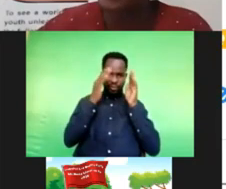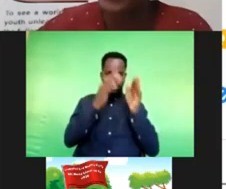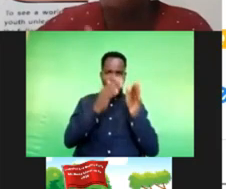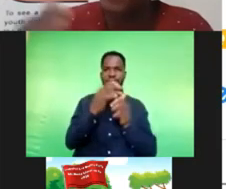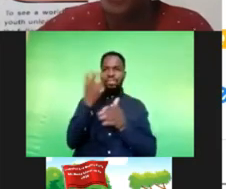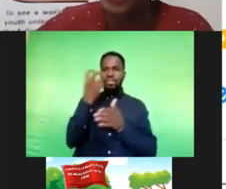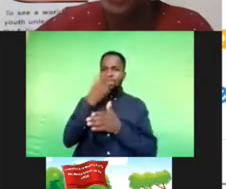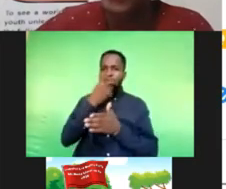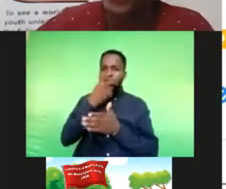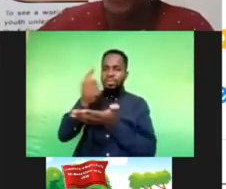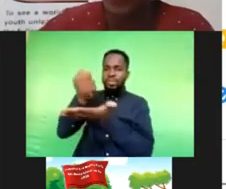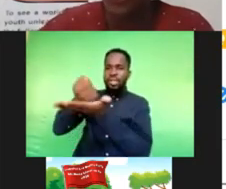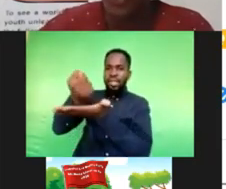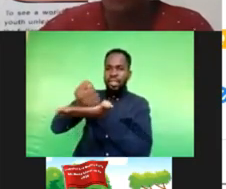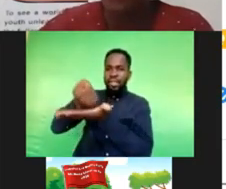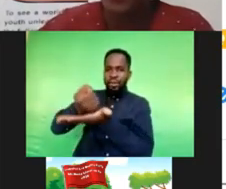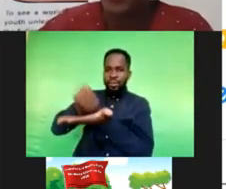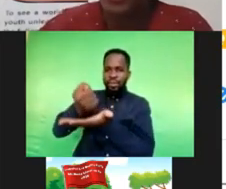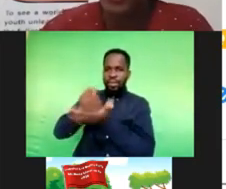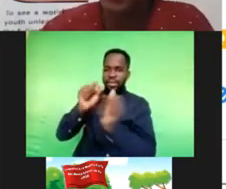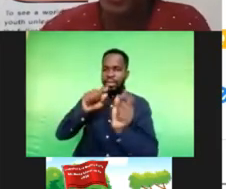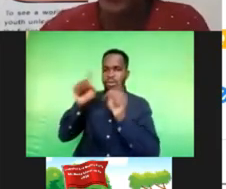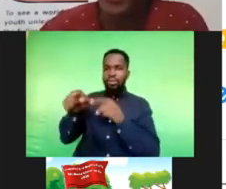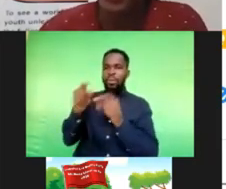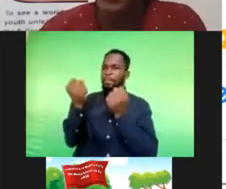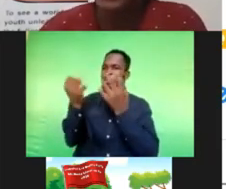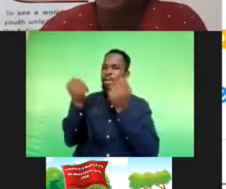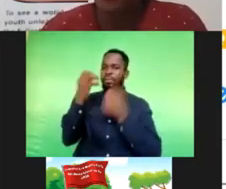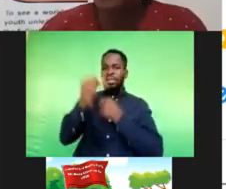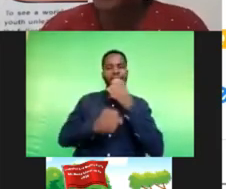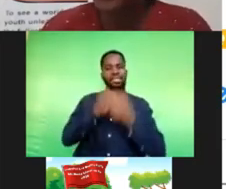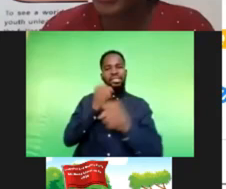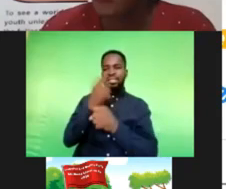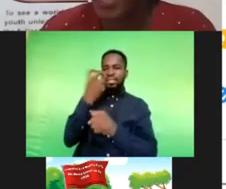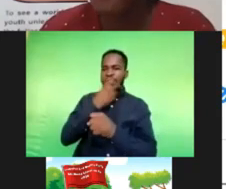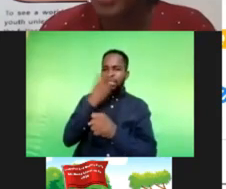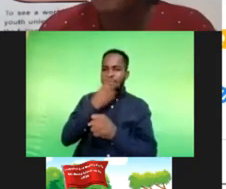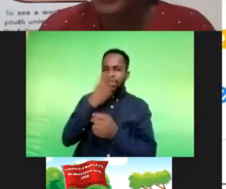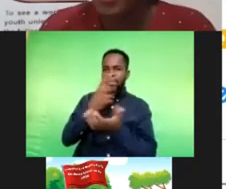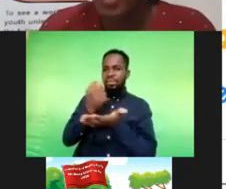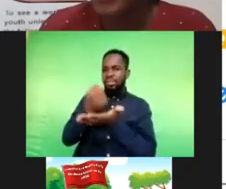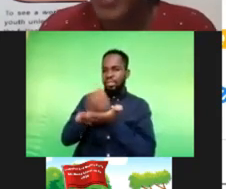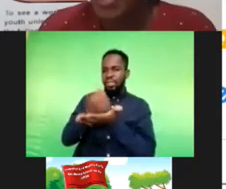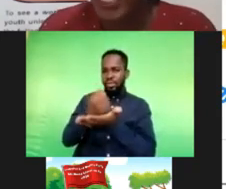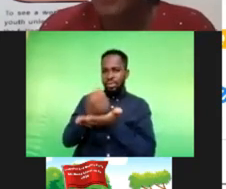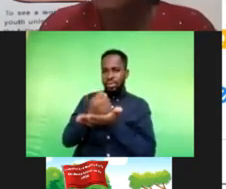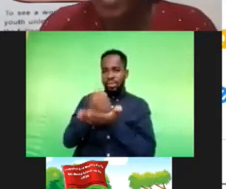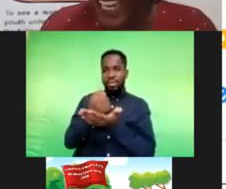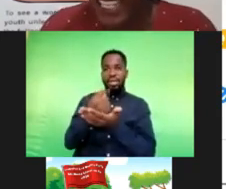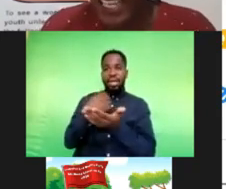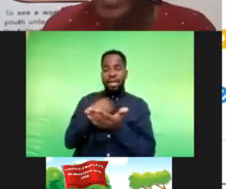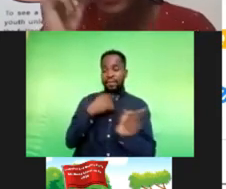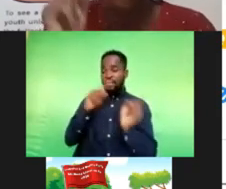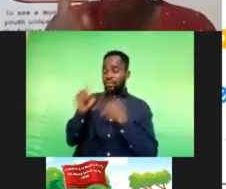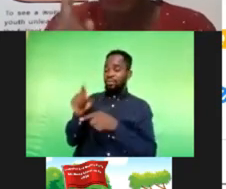can spend many years in speech therapy. And I know of children who have been in speech therapy for